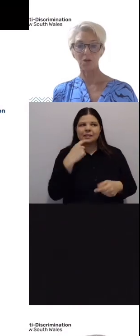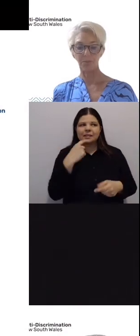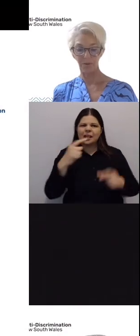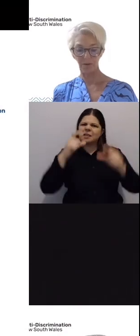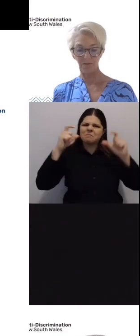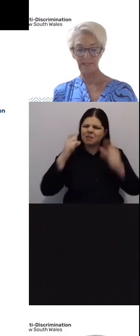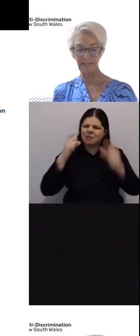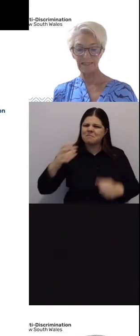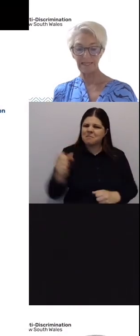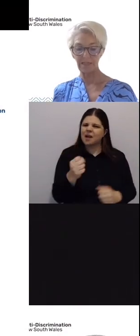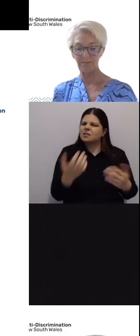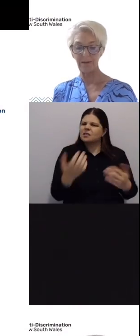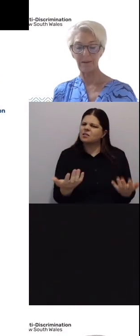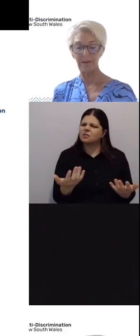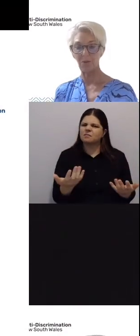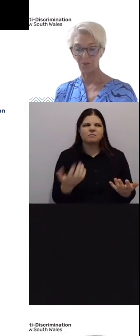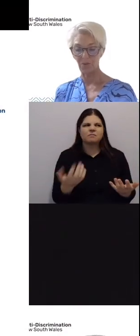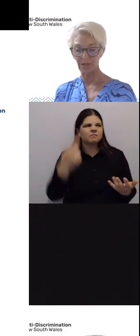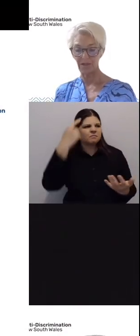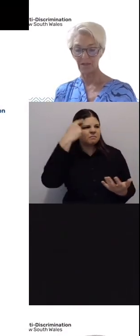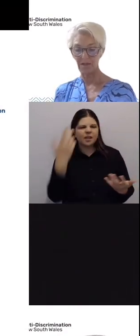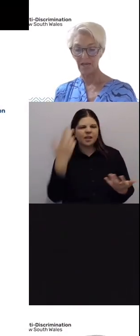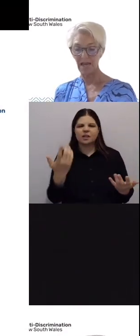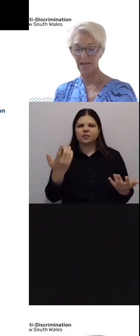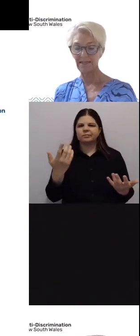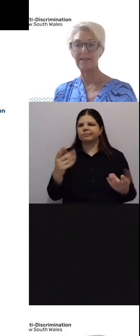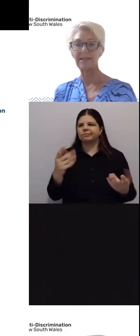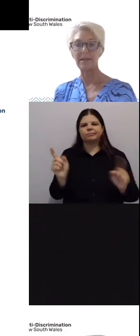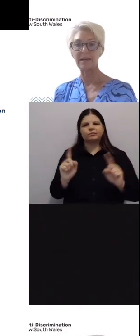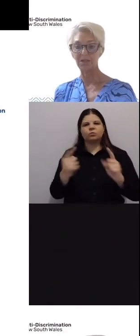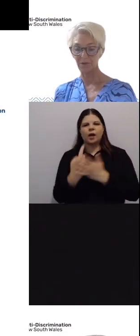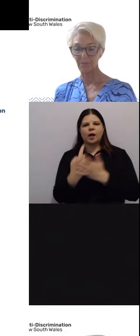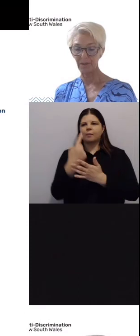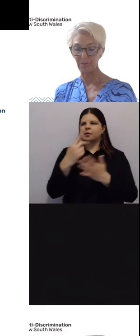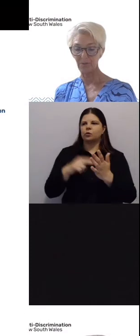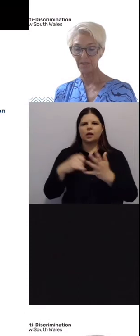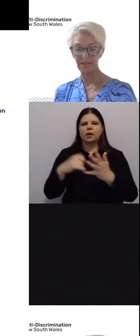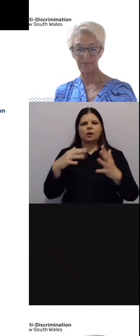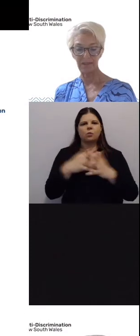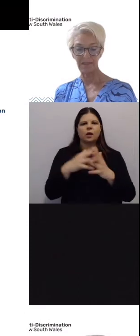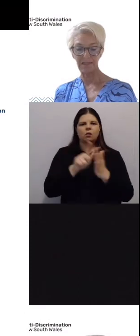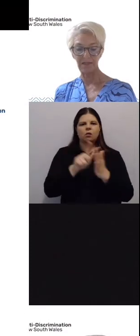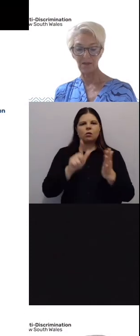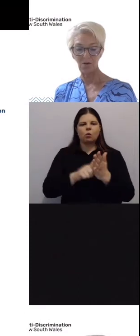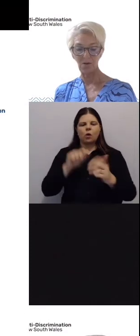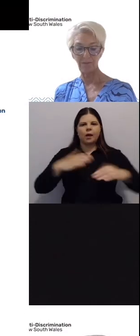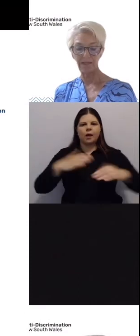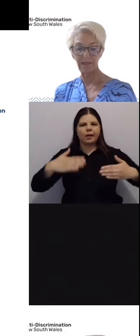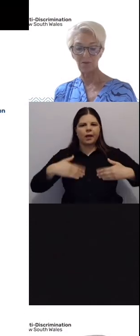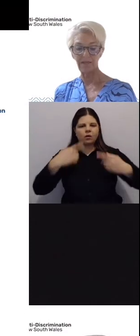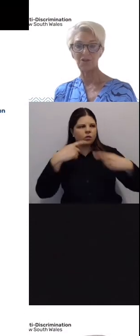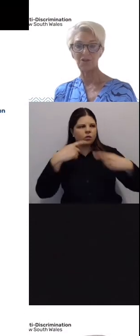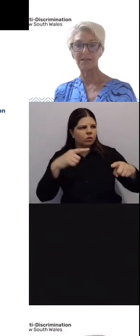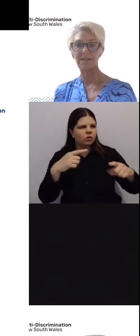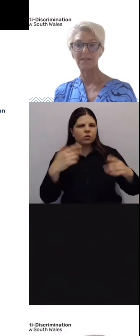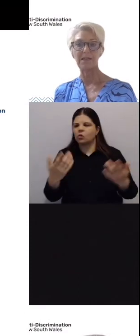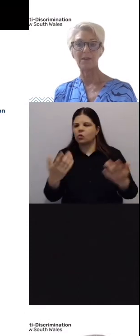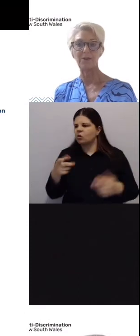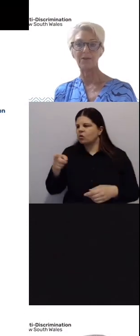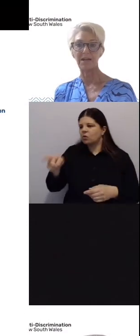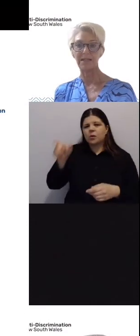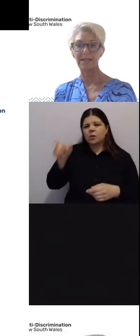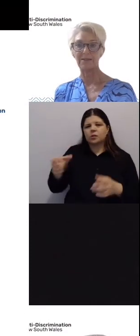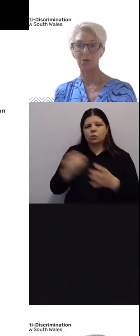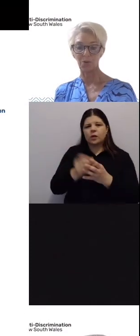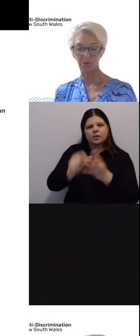the scope of any state public health order and the exemptions for people with disability or medical conditions that